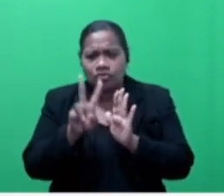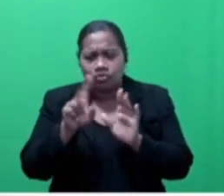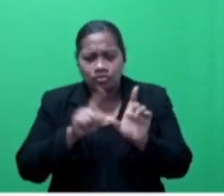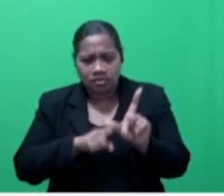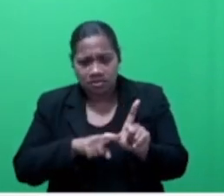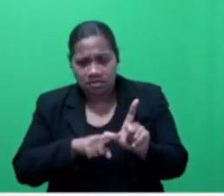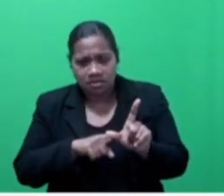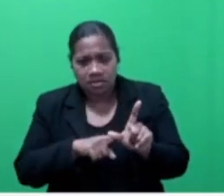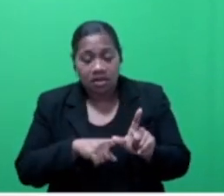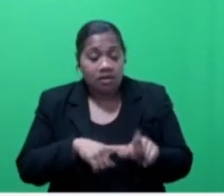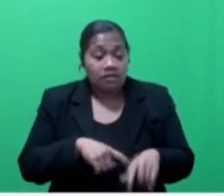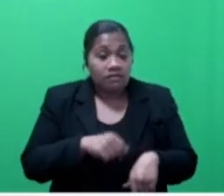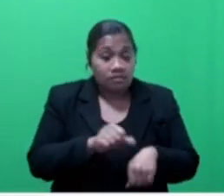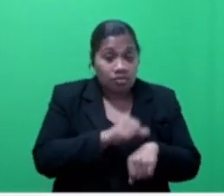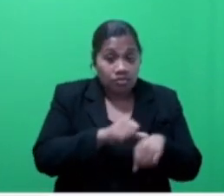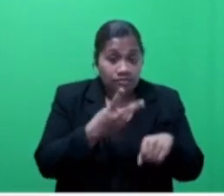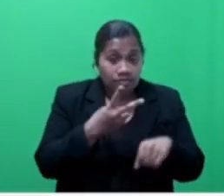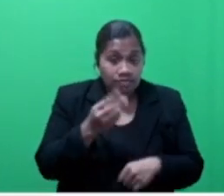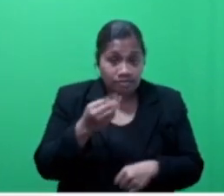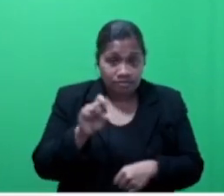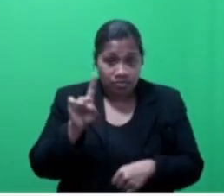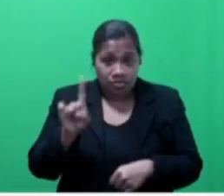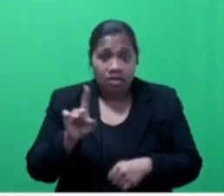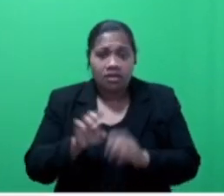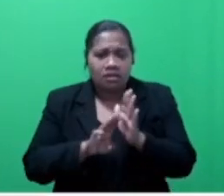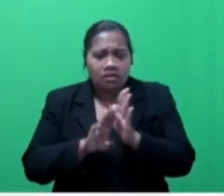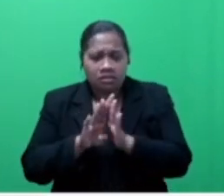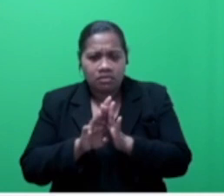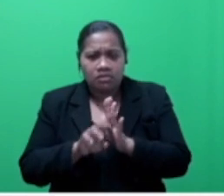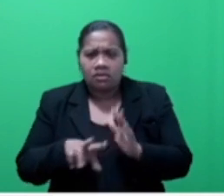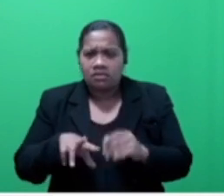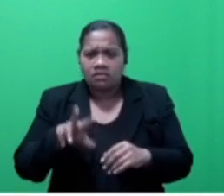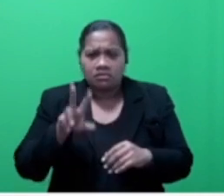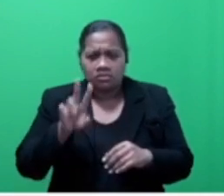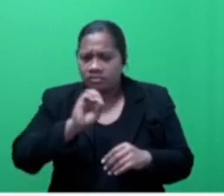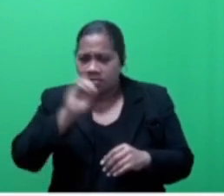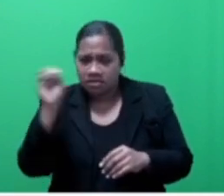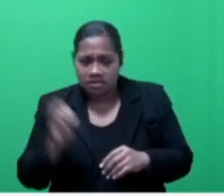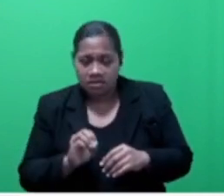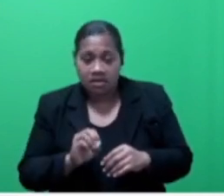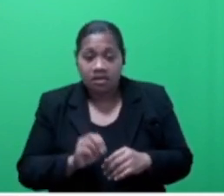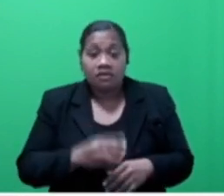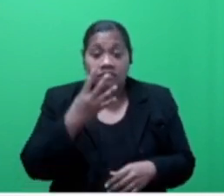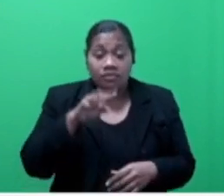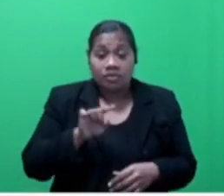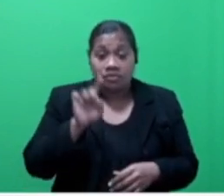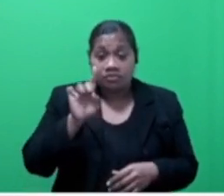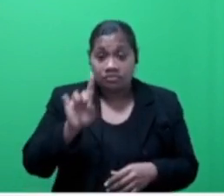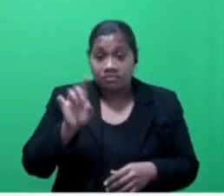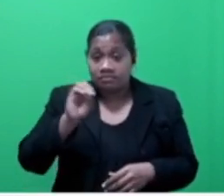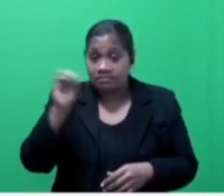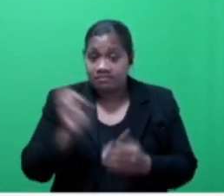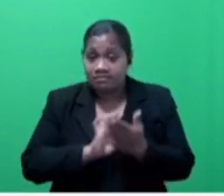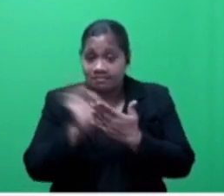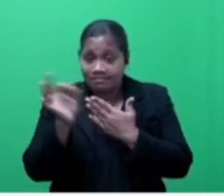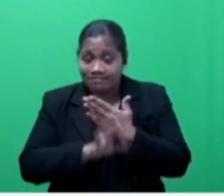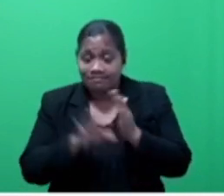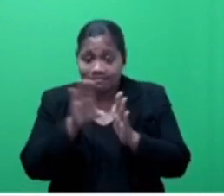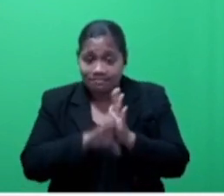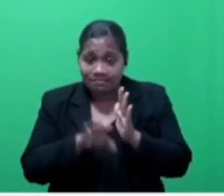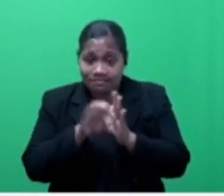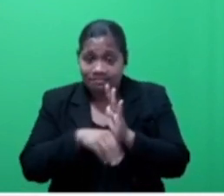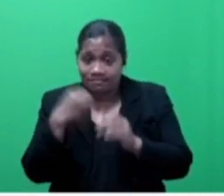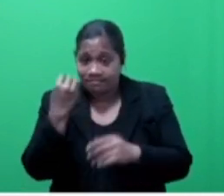month since August 2021. Annual inflation stood at 1.9% in February, with price increases noted for food and